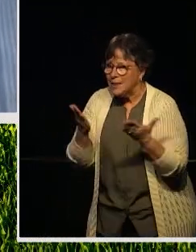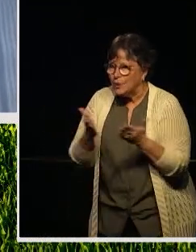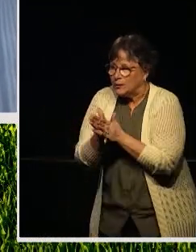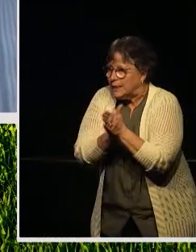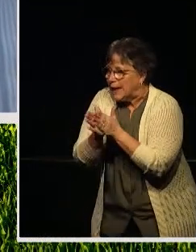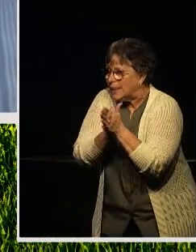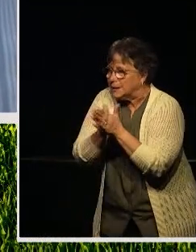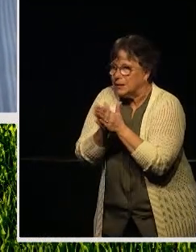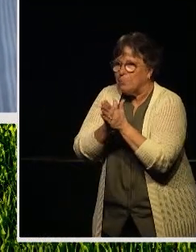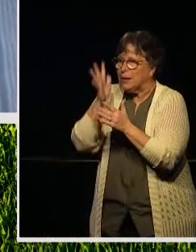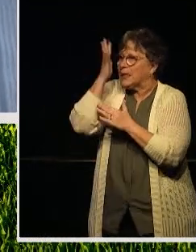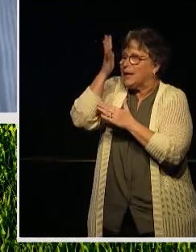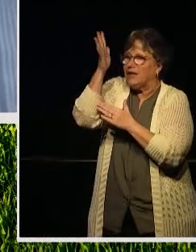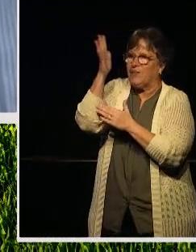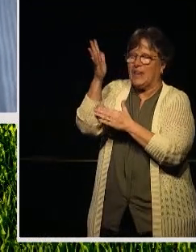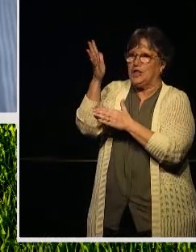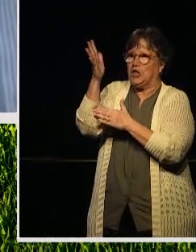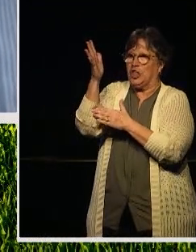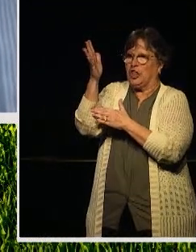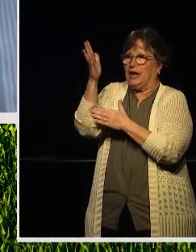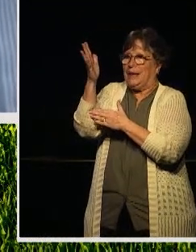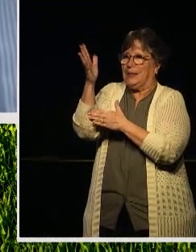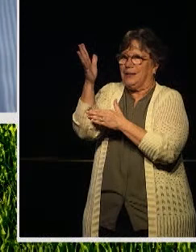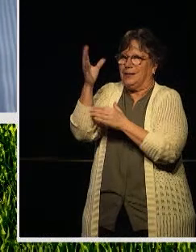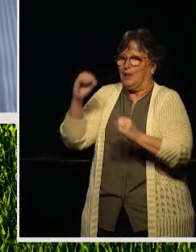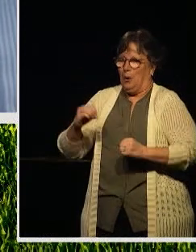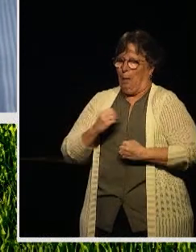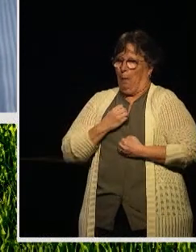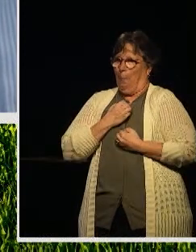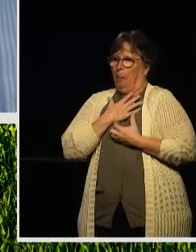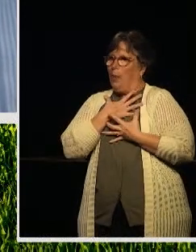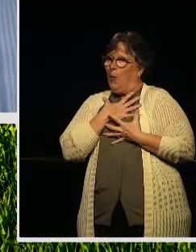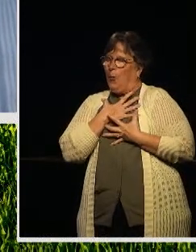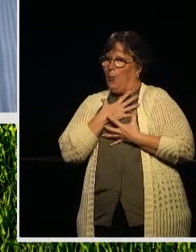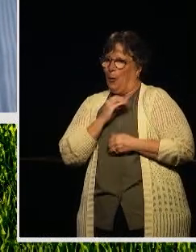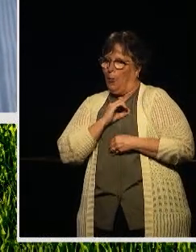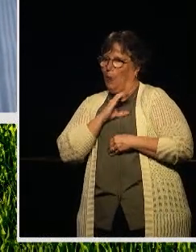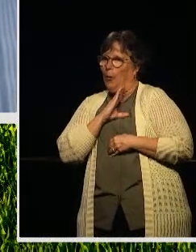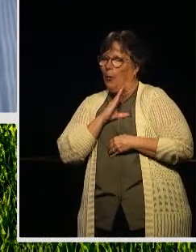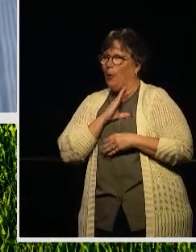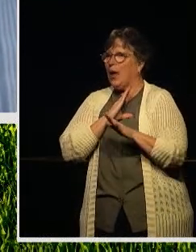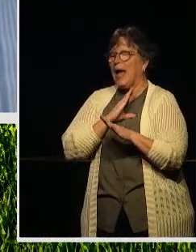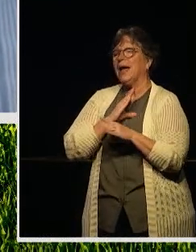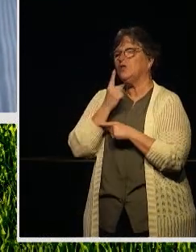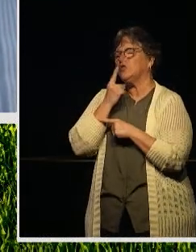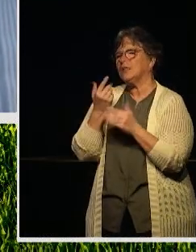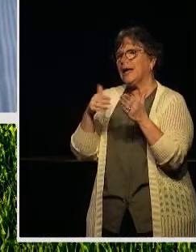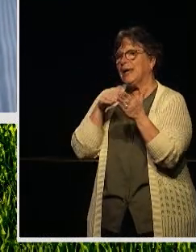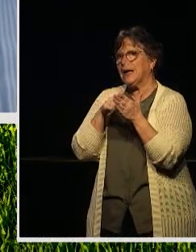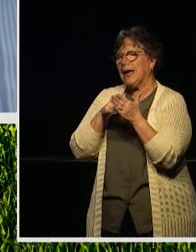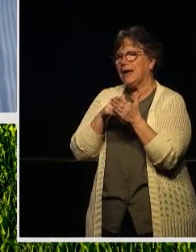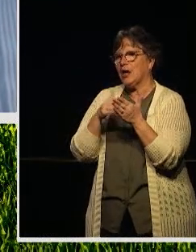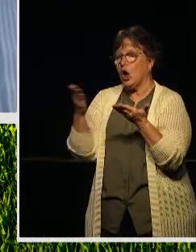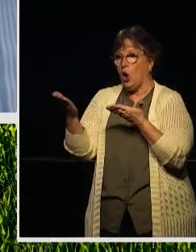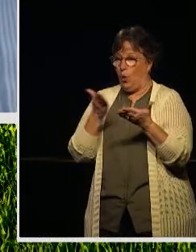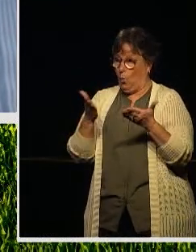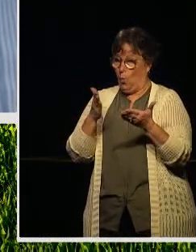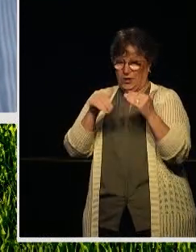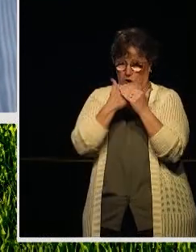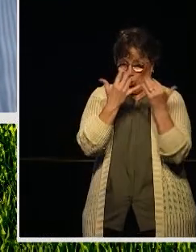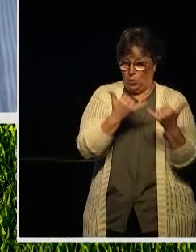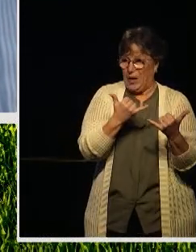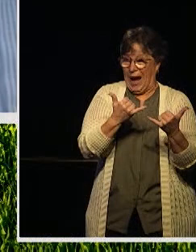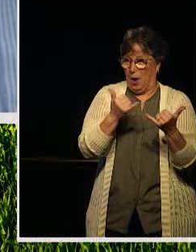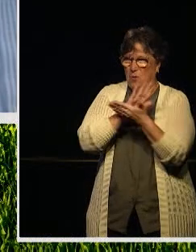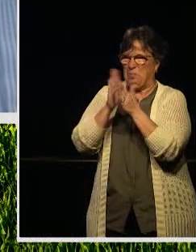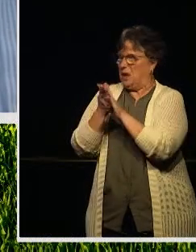really contagious and remarkable. And just to repeat something I said earlier is, what's cutting edge today becomes mainstream